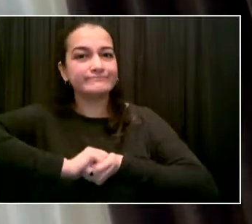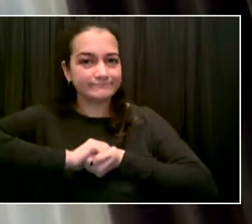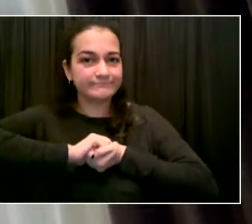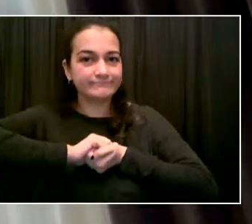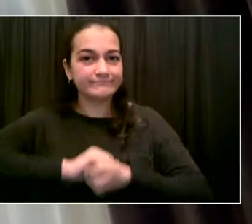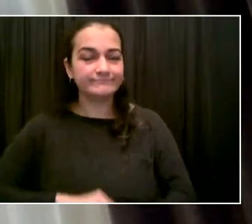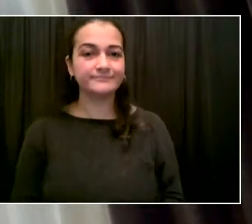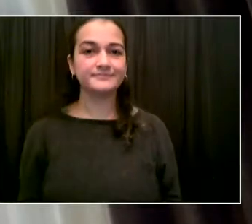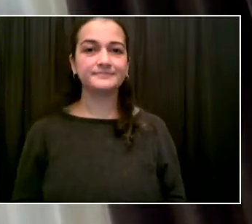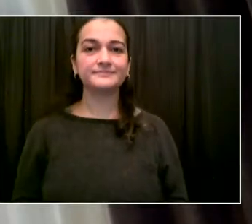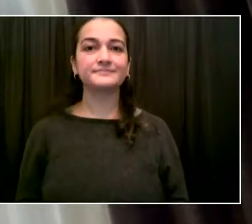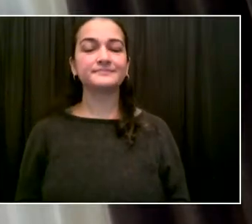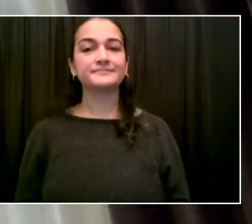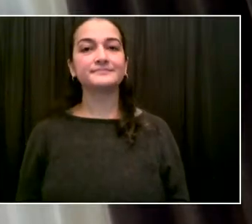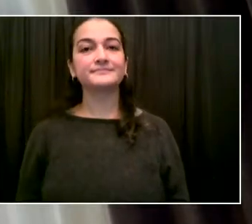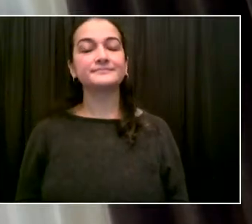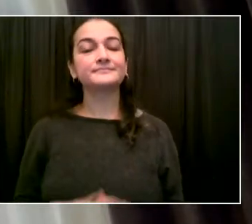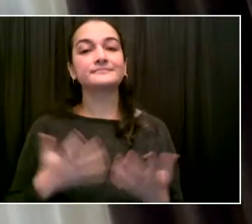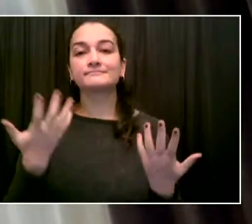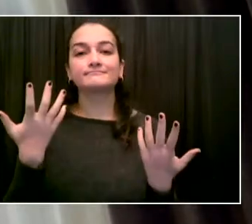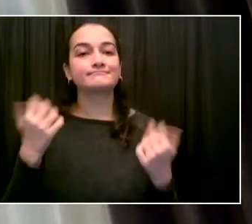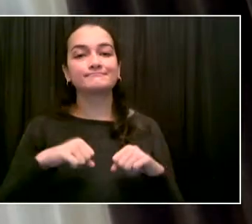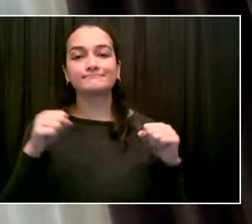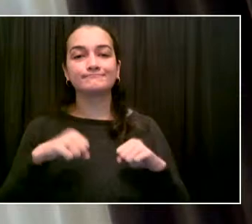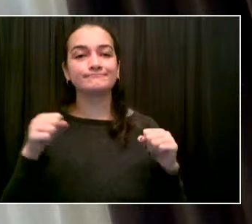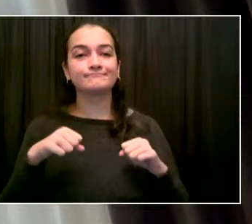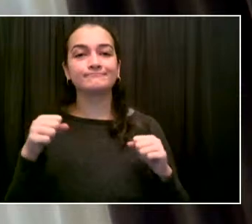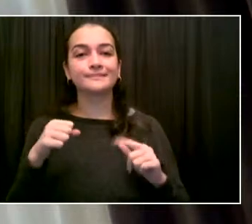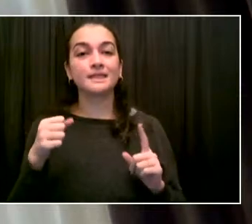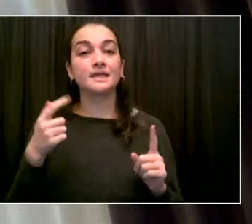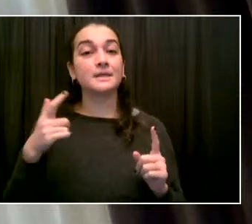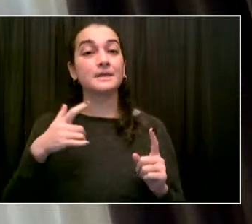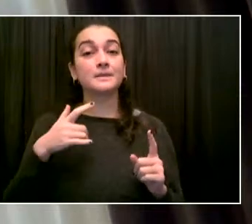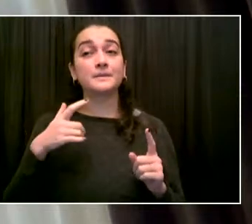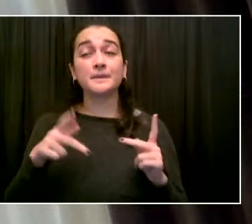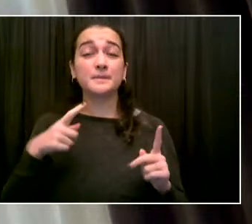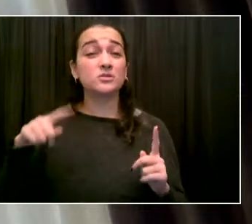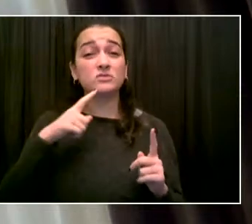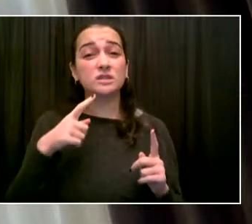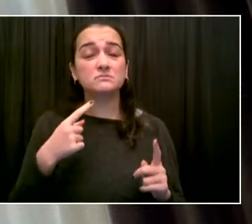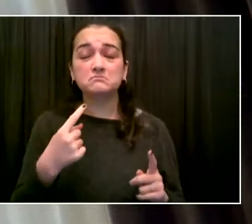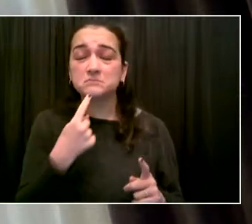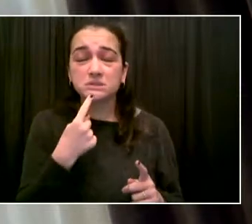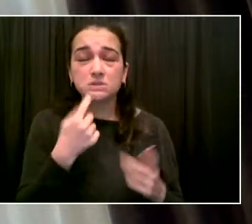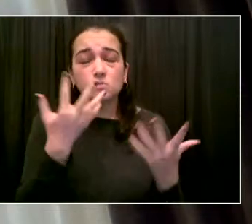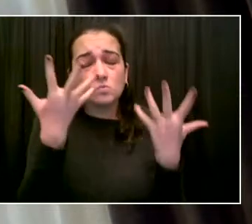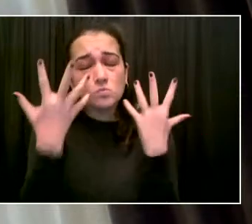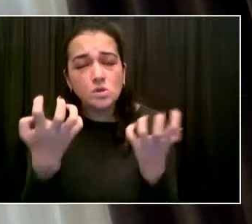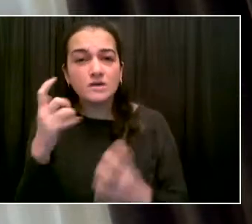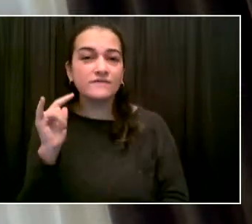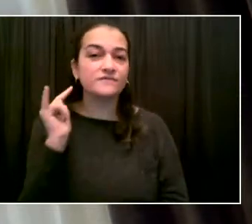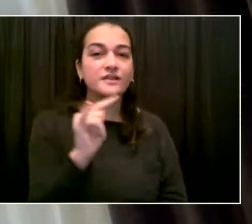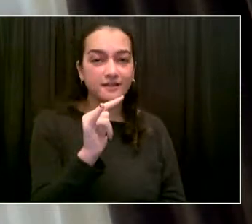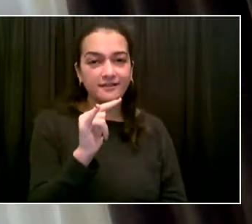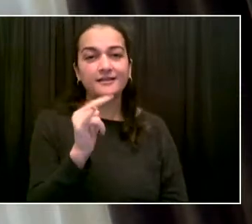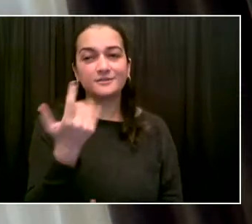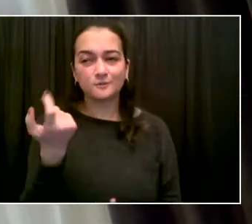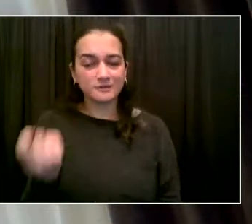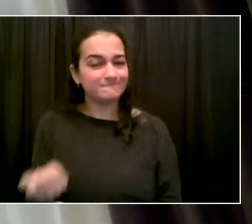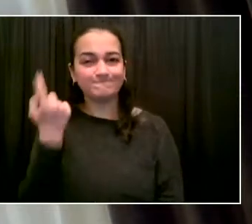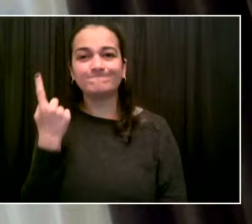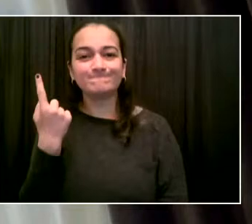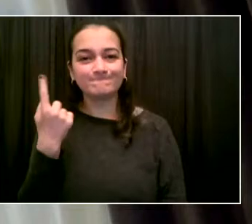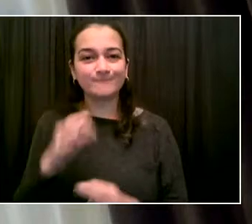back their freedom back to travel. So I think those Broadway tickets, those hotels will get filled, those shops will be busy as people want